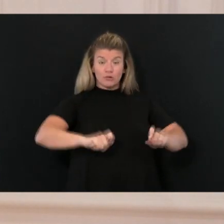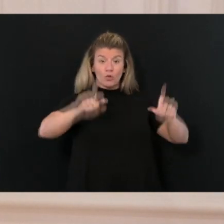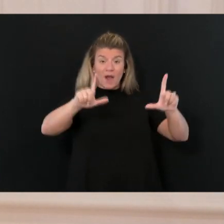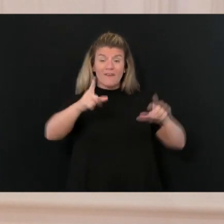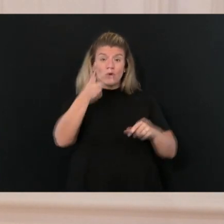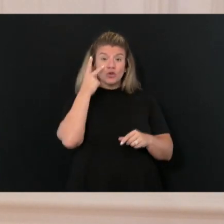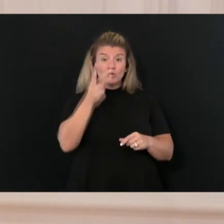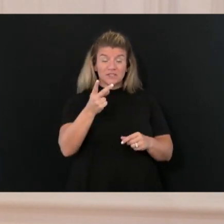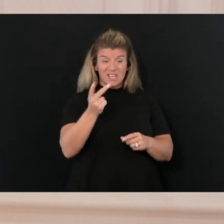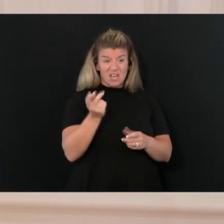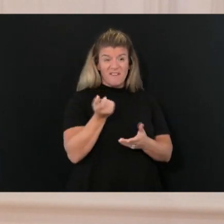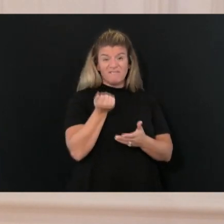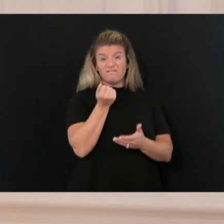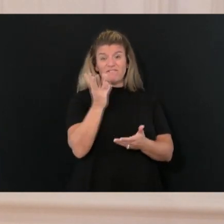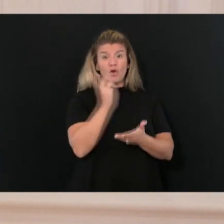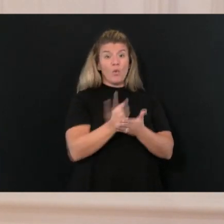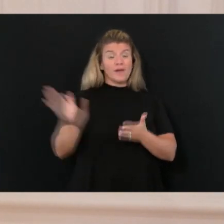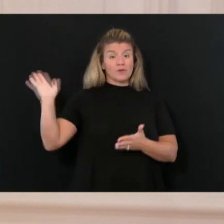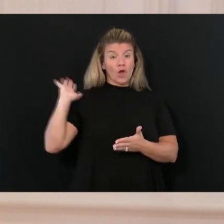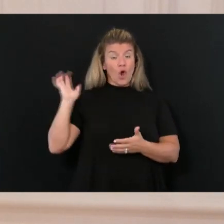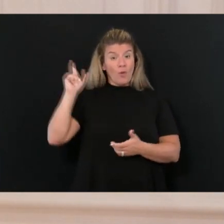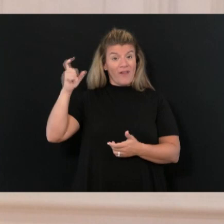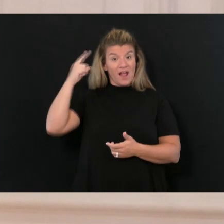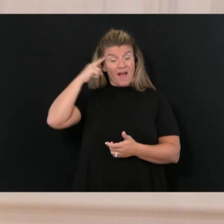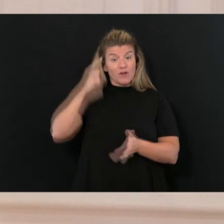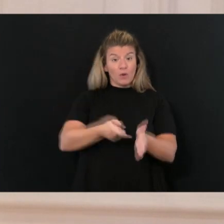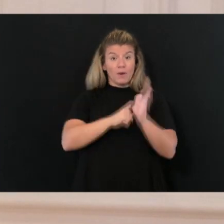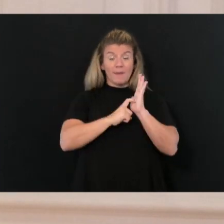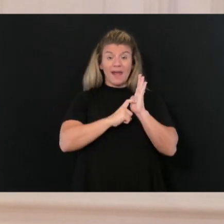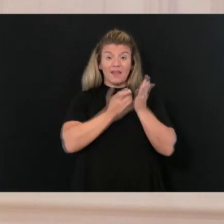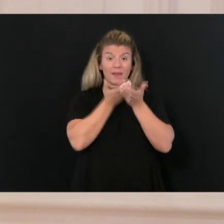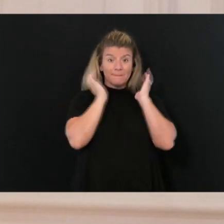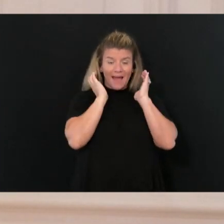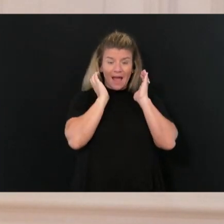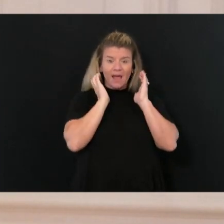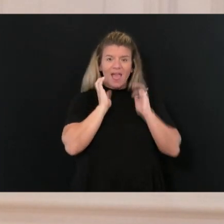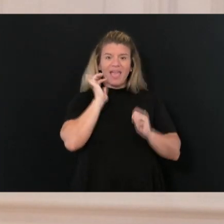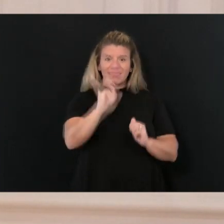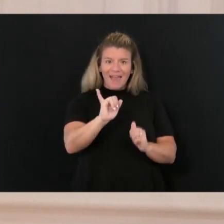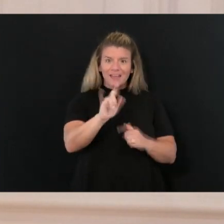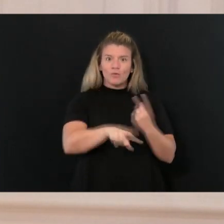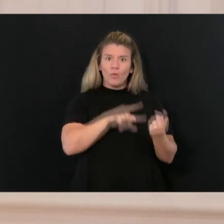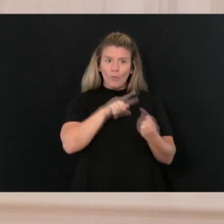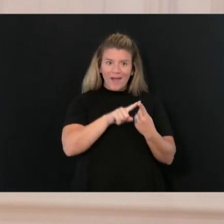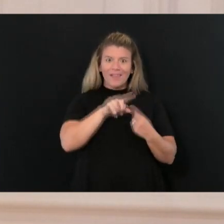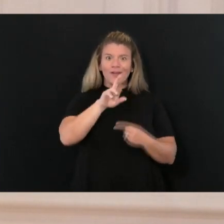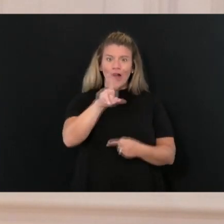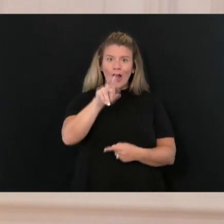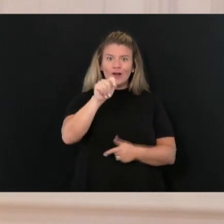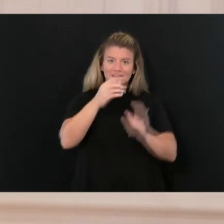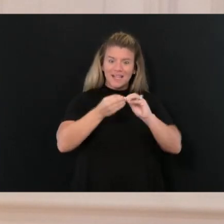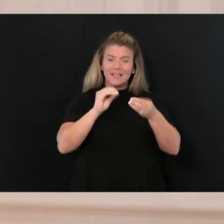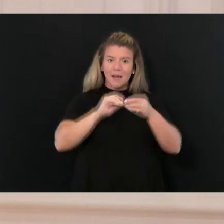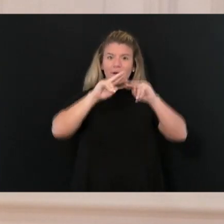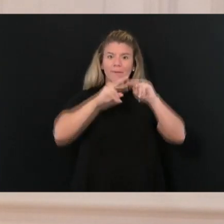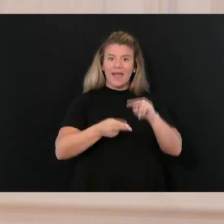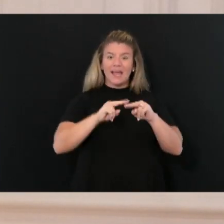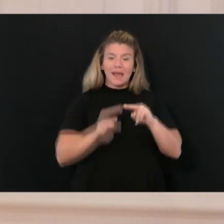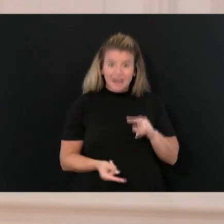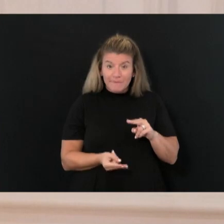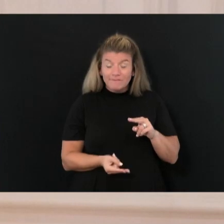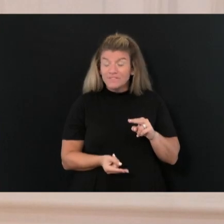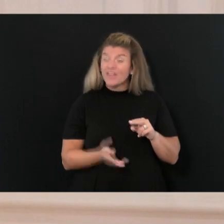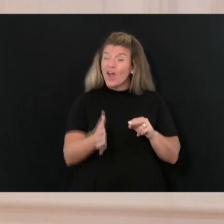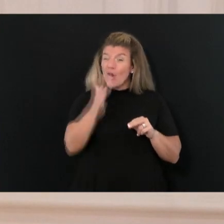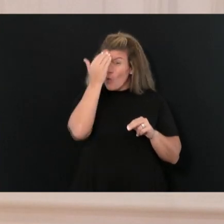for mask wearing, we saw our RT values start to come down. And we know that's really, really important because